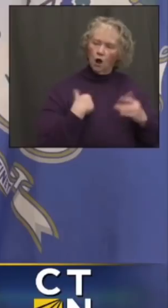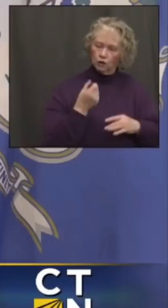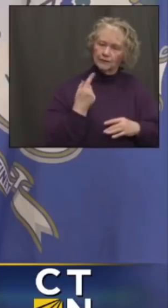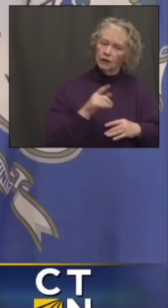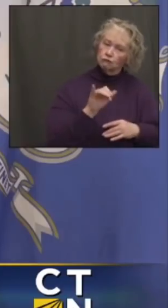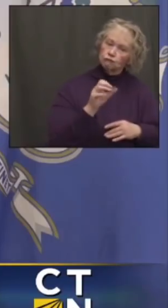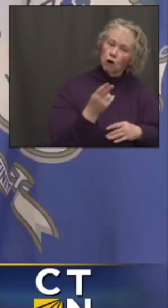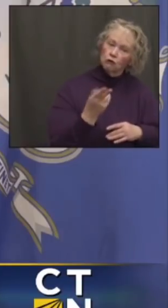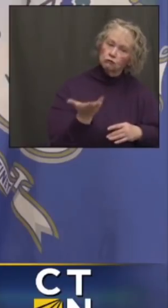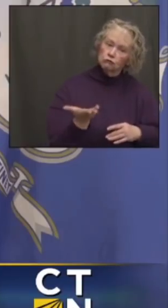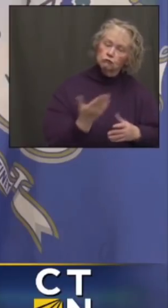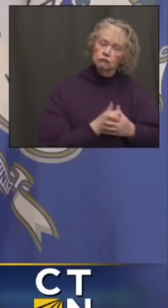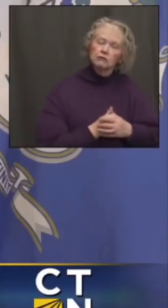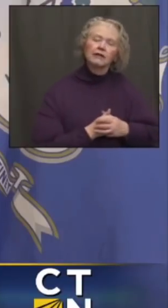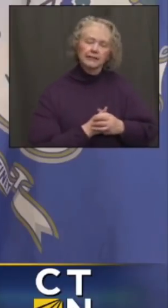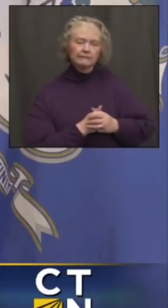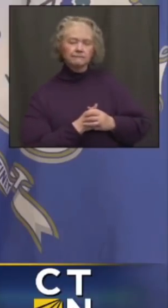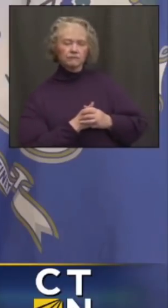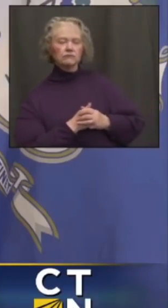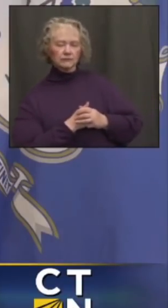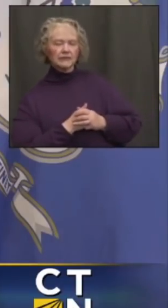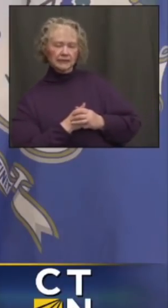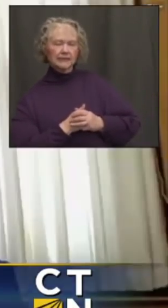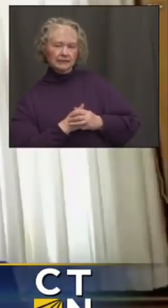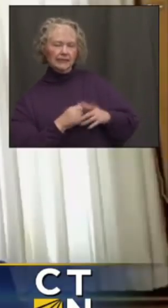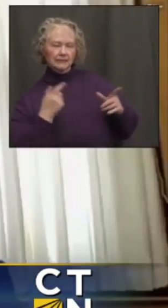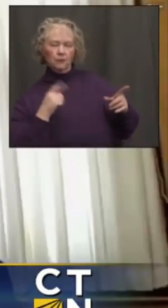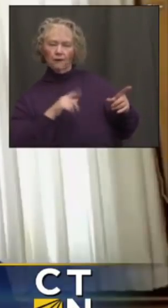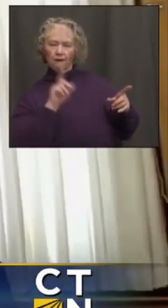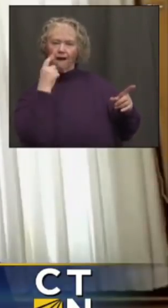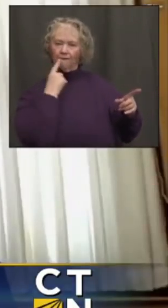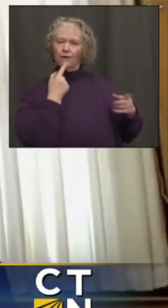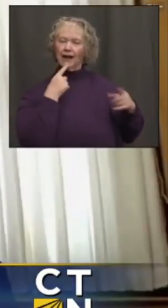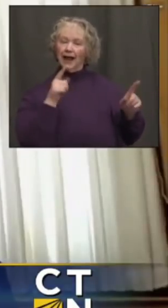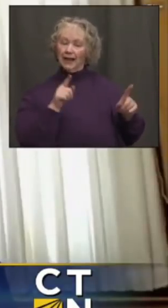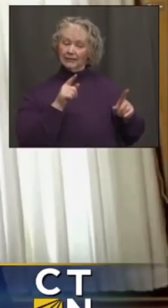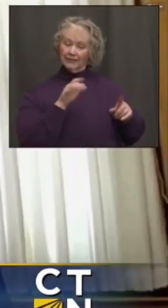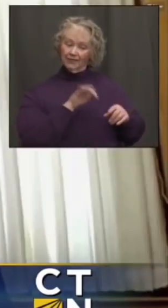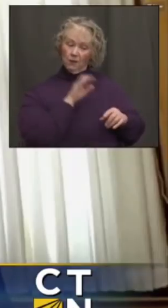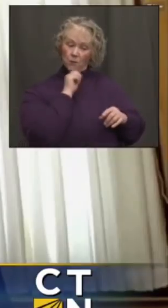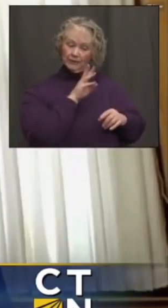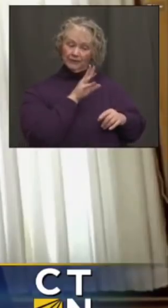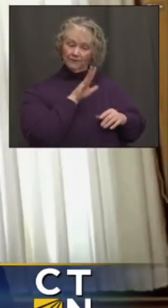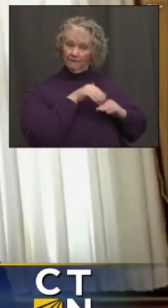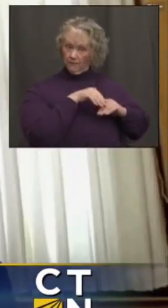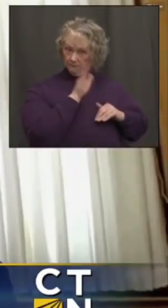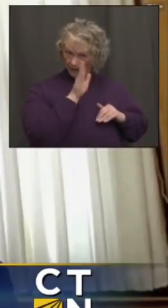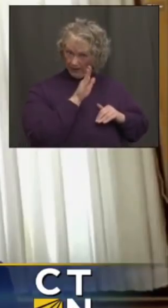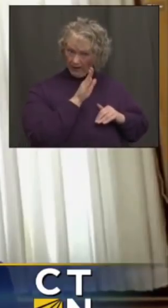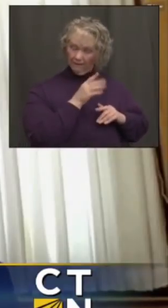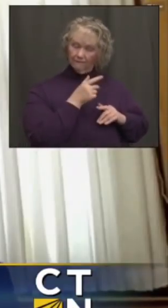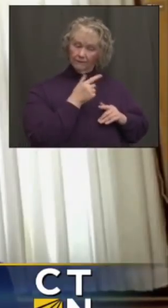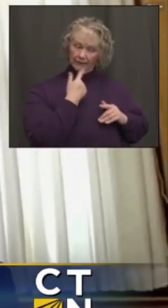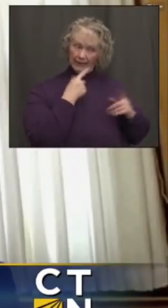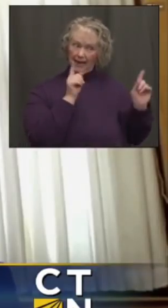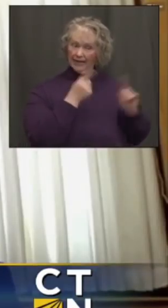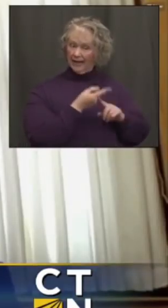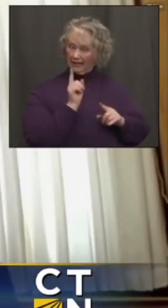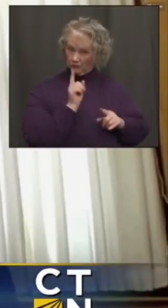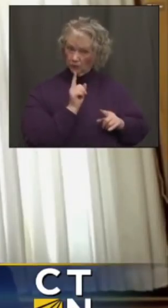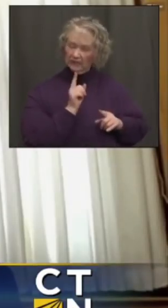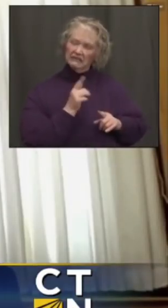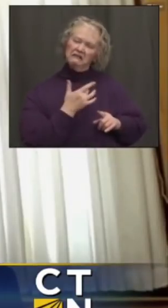essential workers? At that same time, around that same time, people with pre-existing conditions might be able to start getting vaccinated as